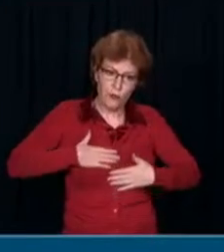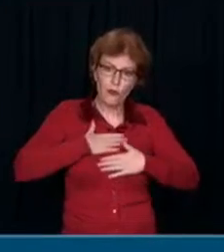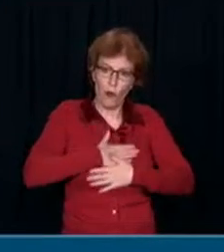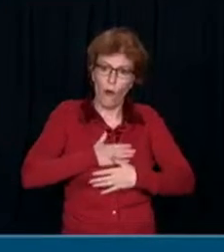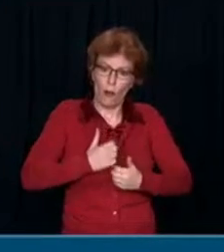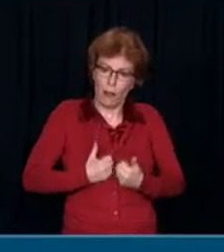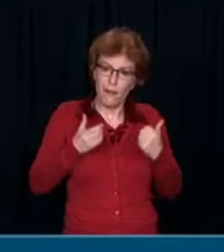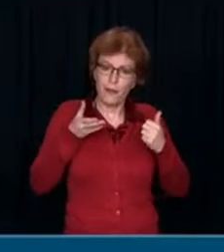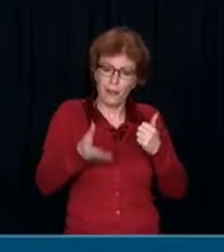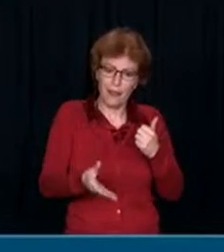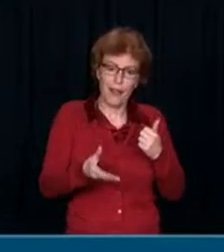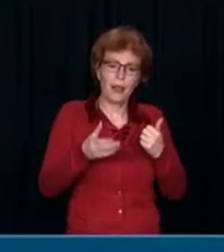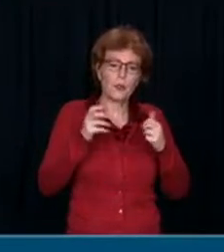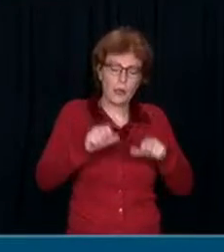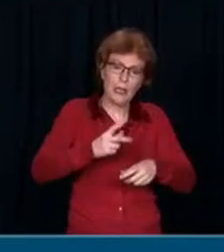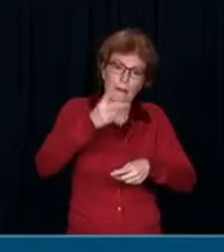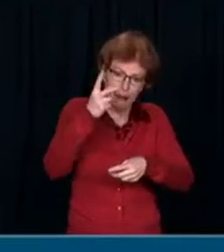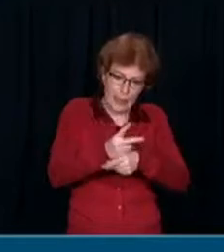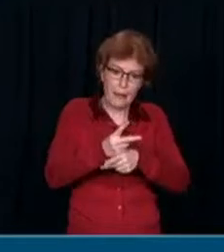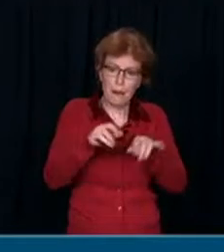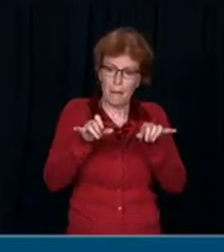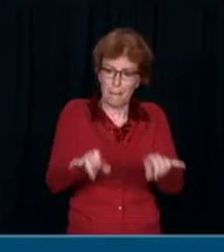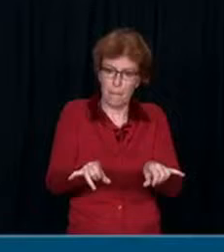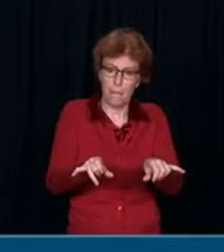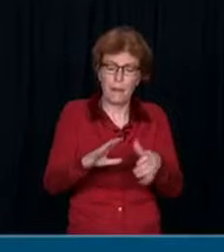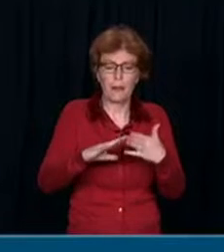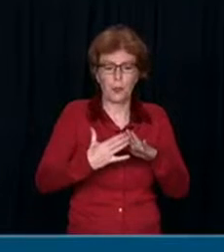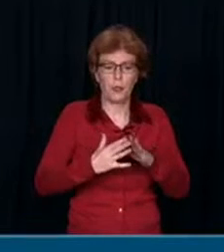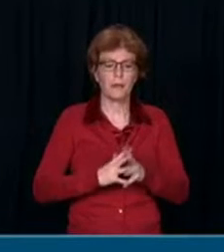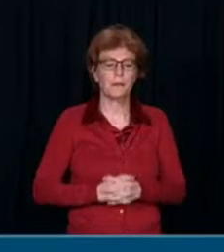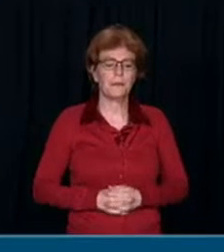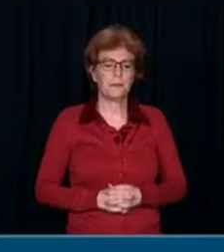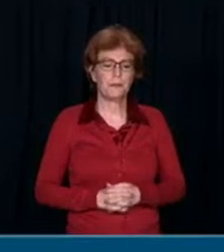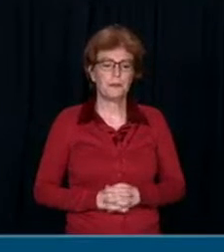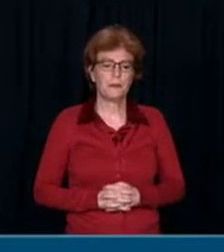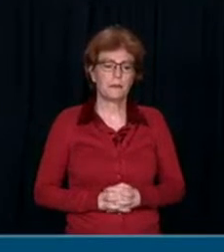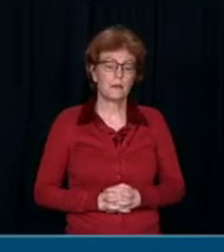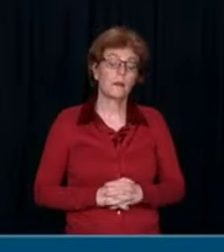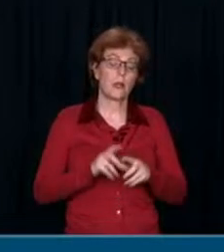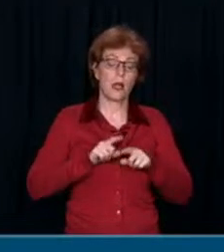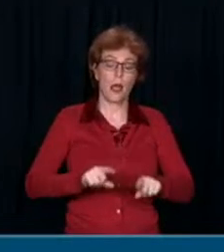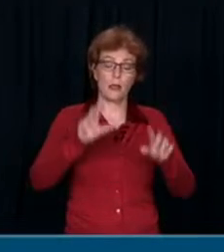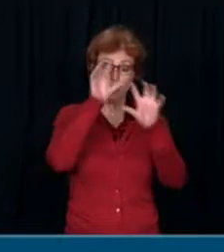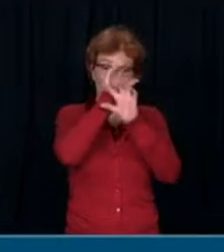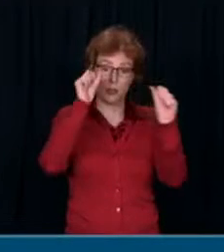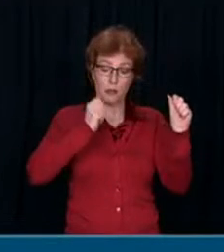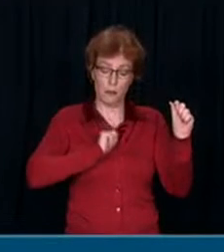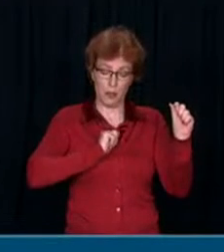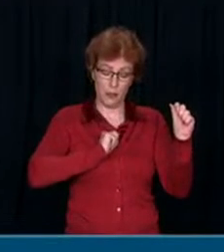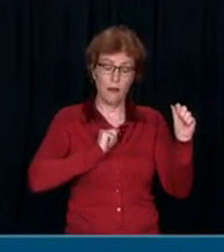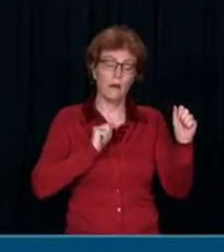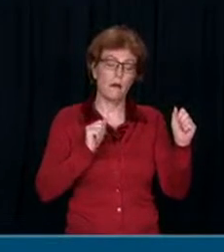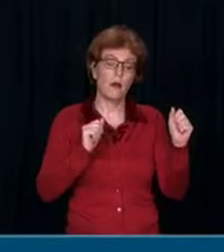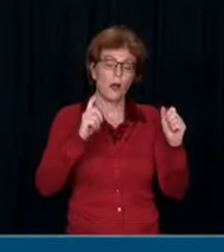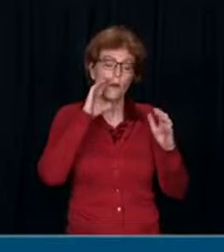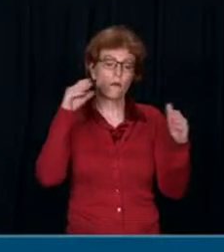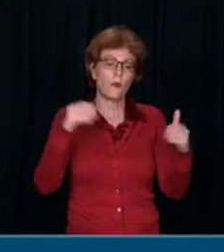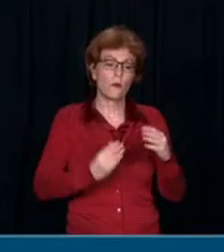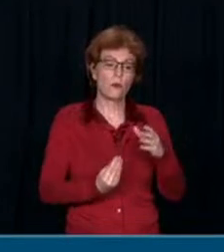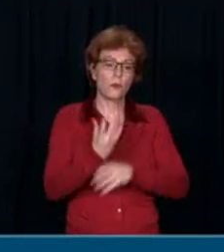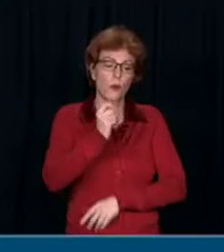being there, and we can keep them in their communities. Of course, as president, we focused on growing